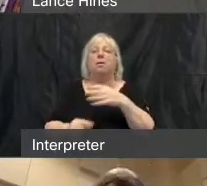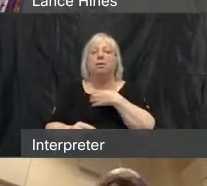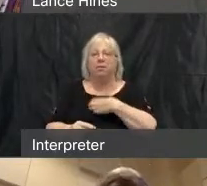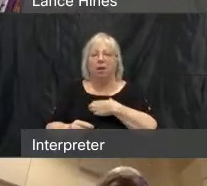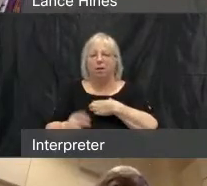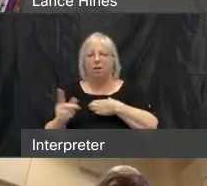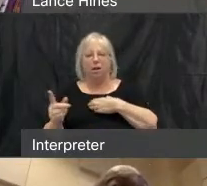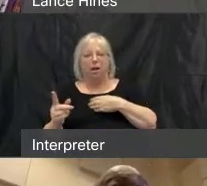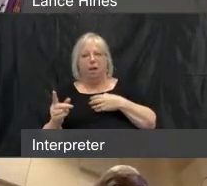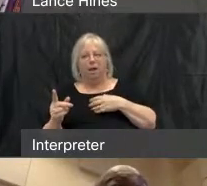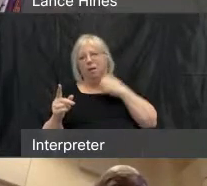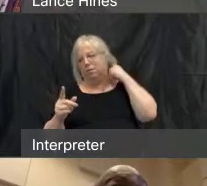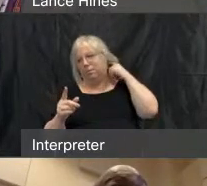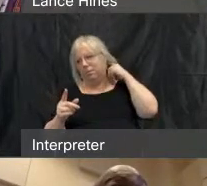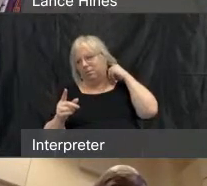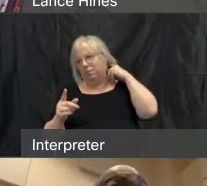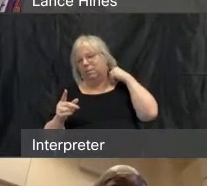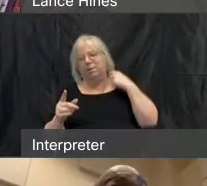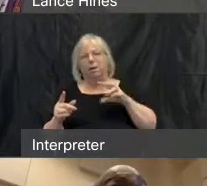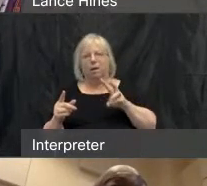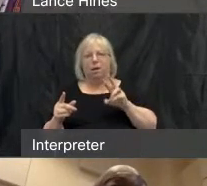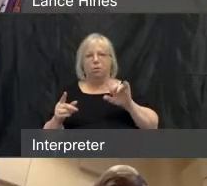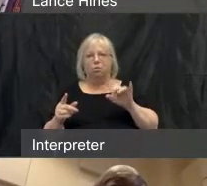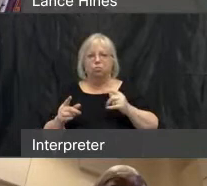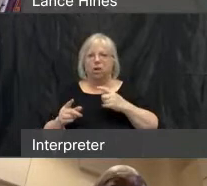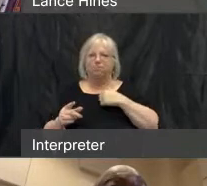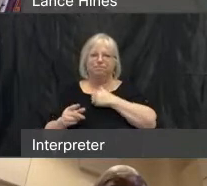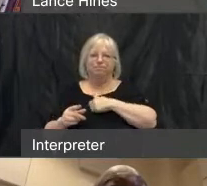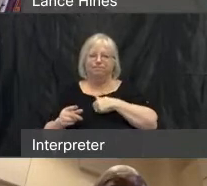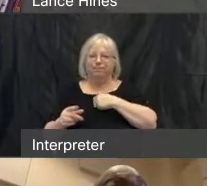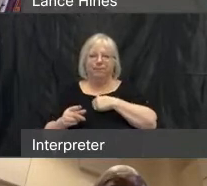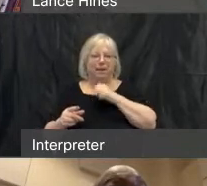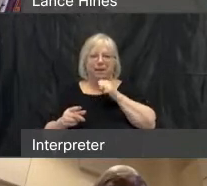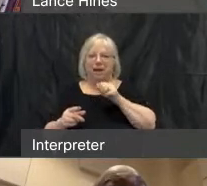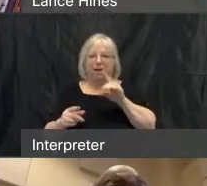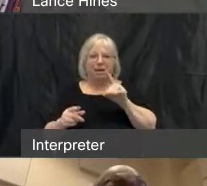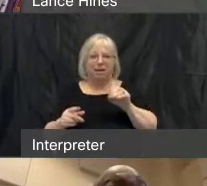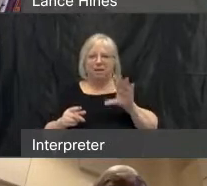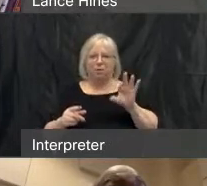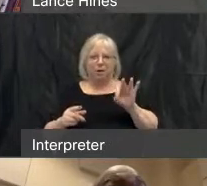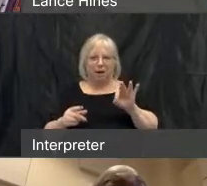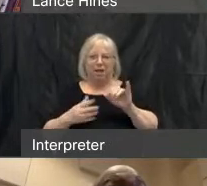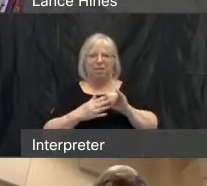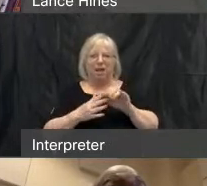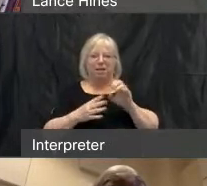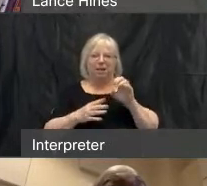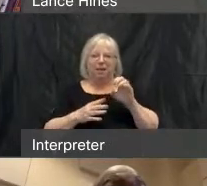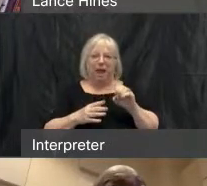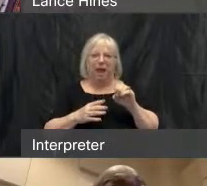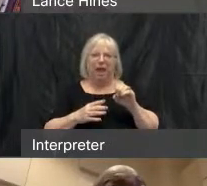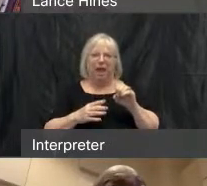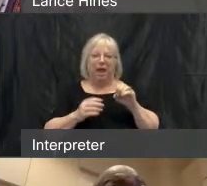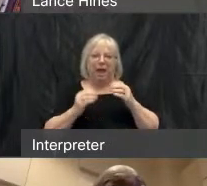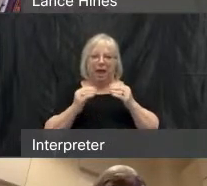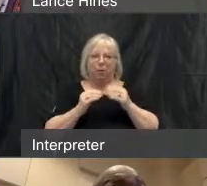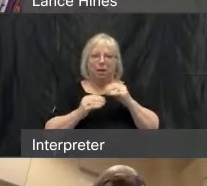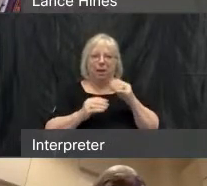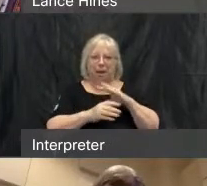apologize, December 9th is the Equity and Inclusion Lab. It's not the TCDI